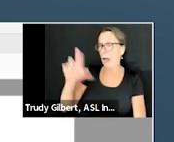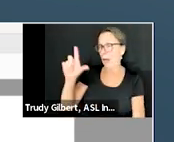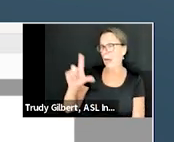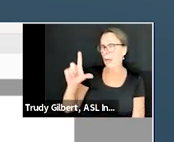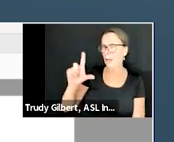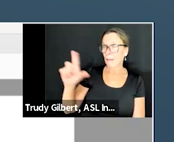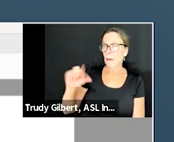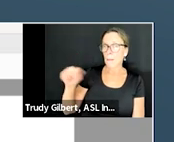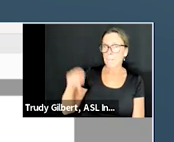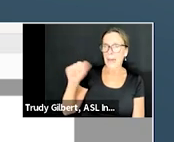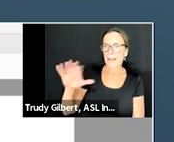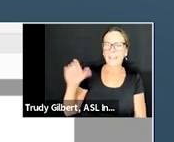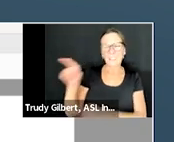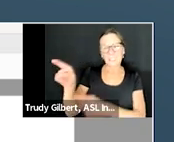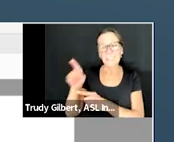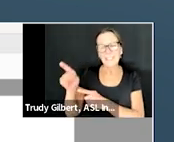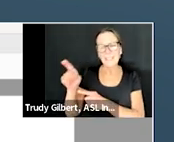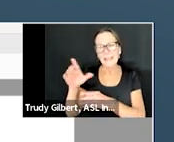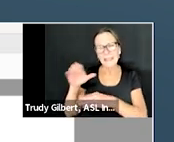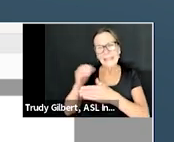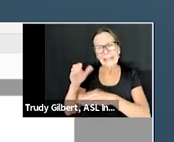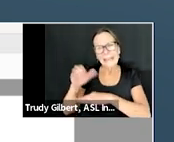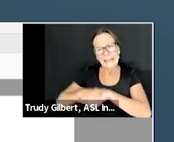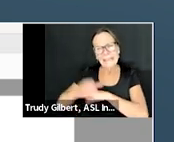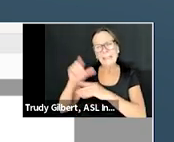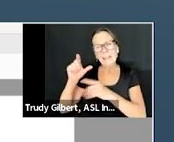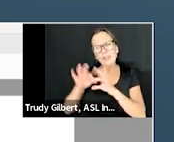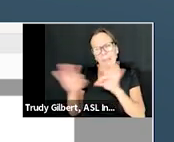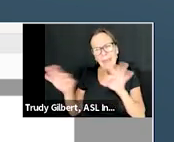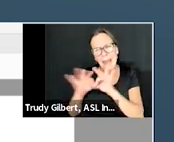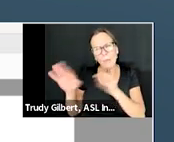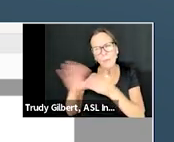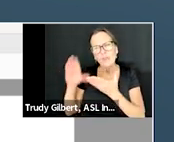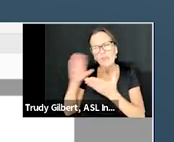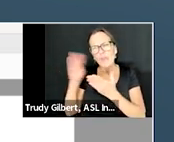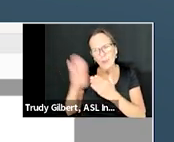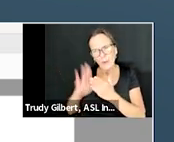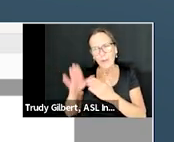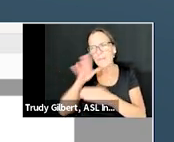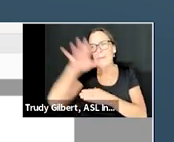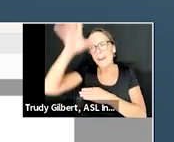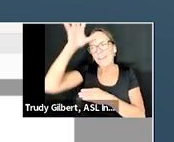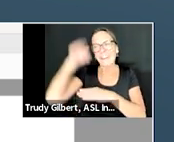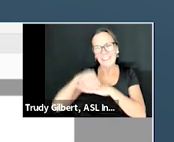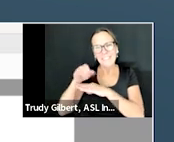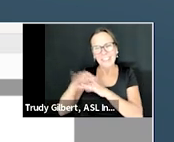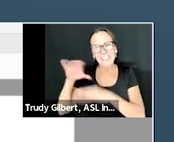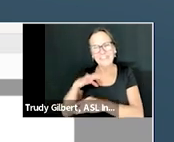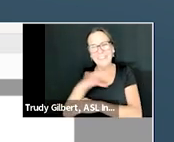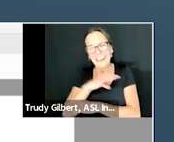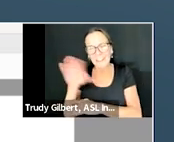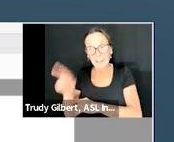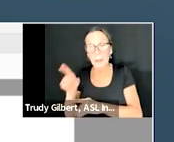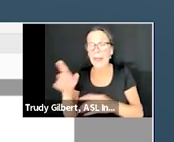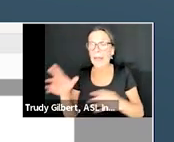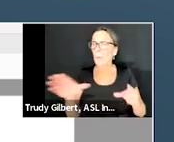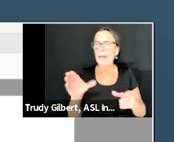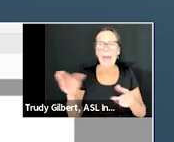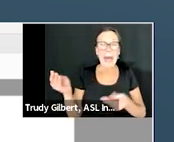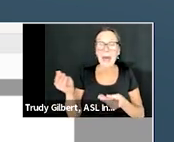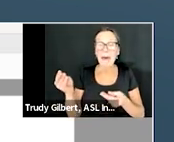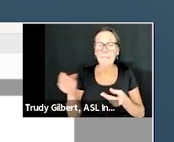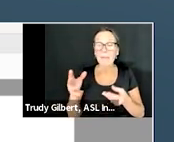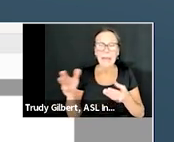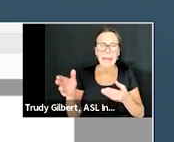Language Learner Parent Advisory Council. And we do have a liaison with Northampton's school committee,